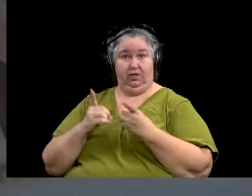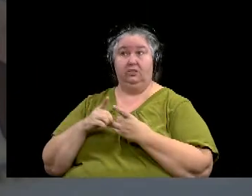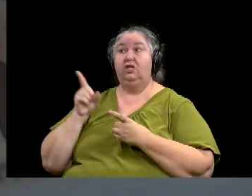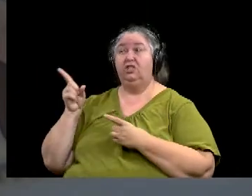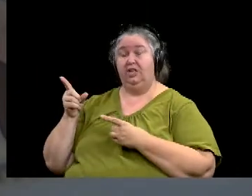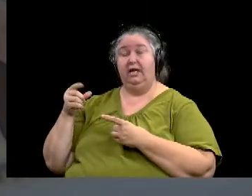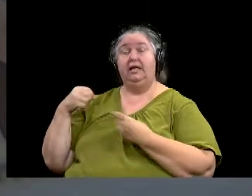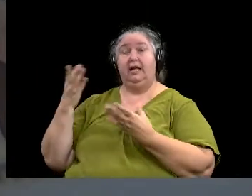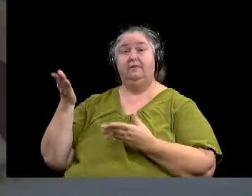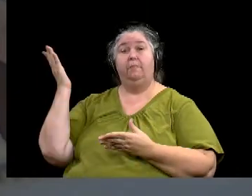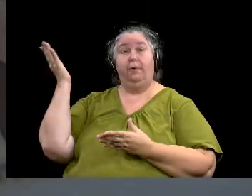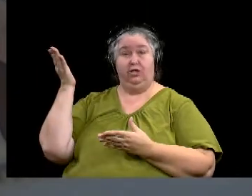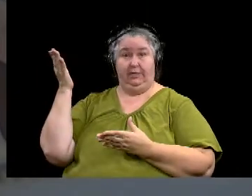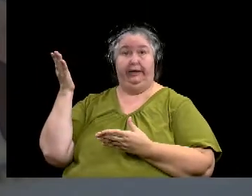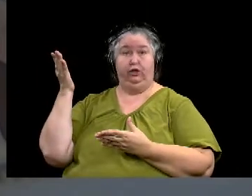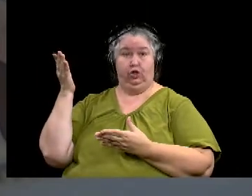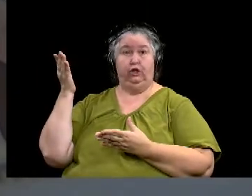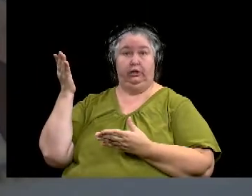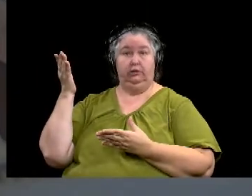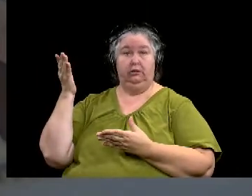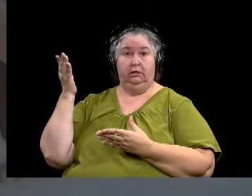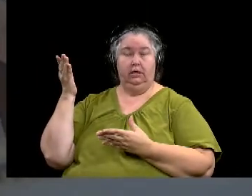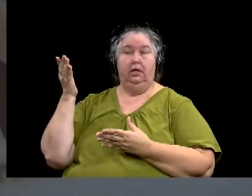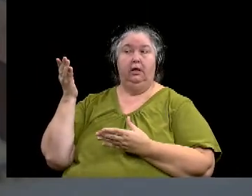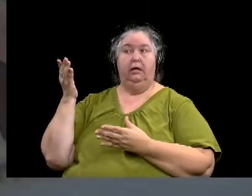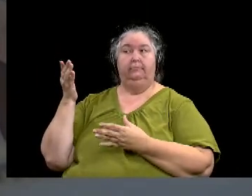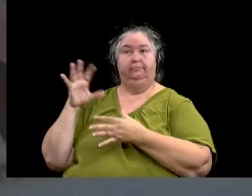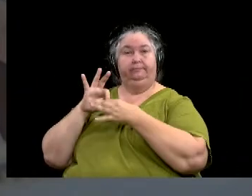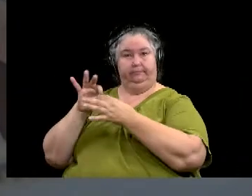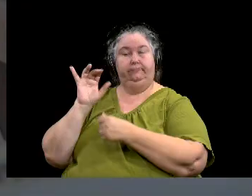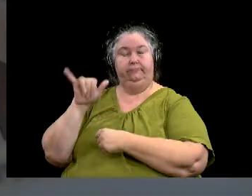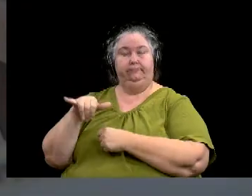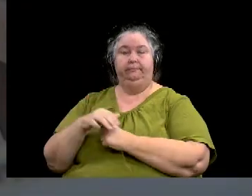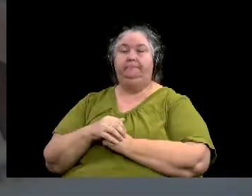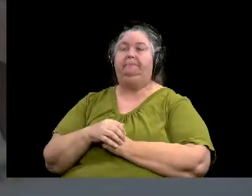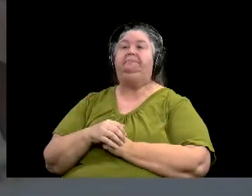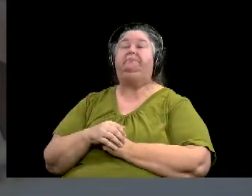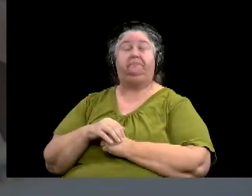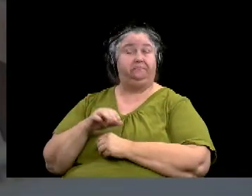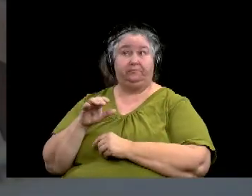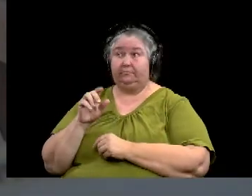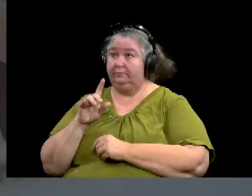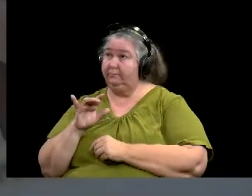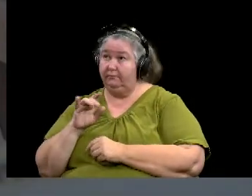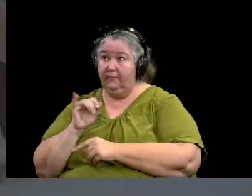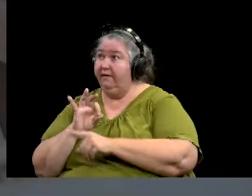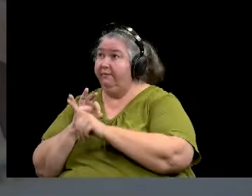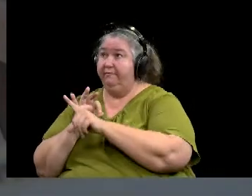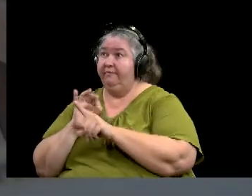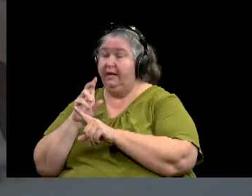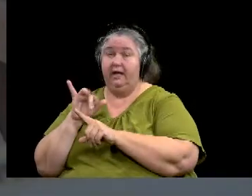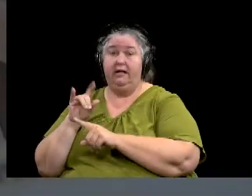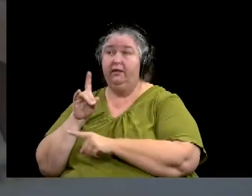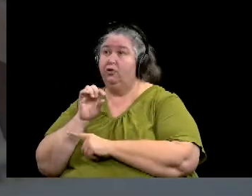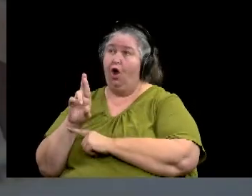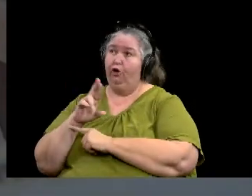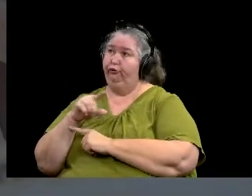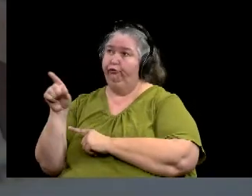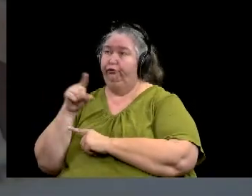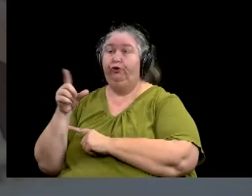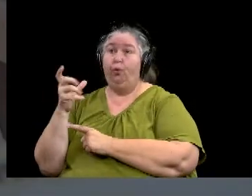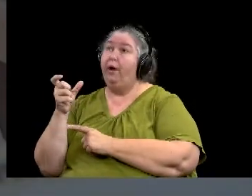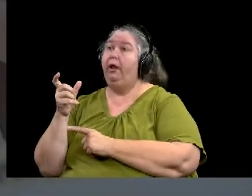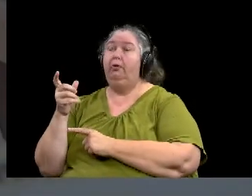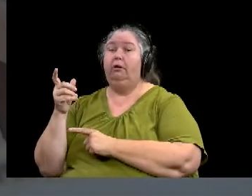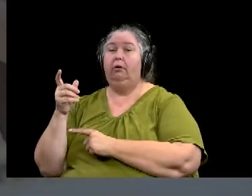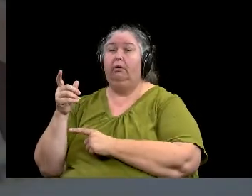on that. And then again, if any of the doctors on the call want to jump in and contribute from a medical perspective, I'm